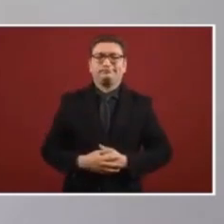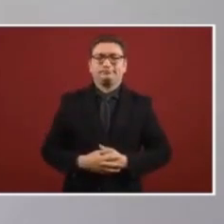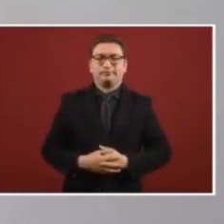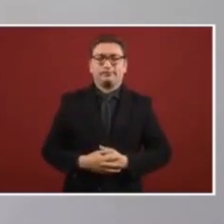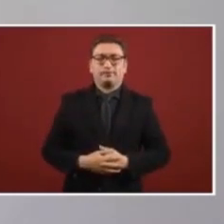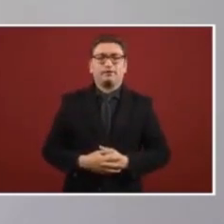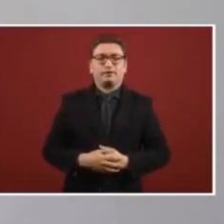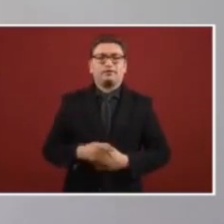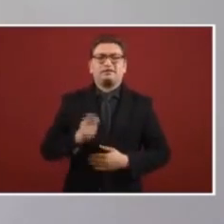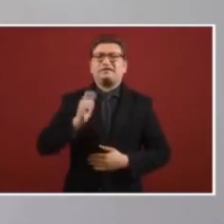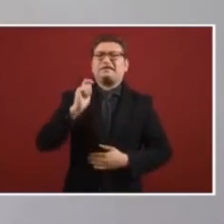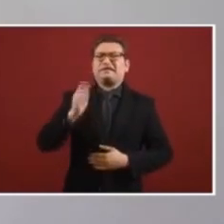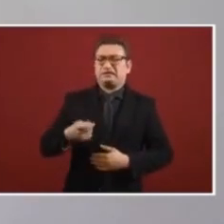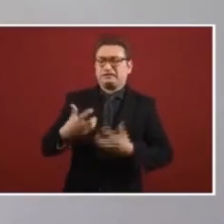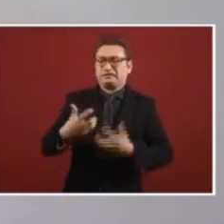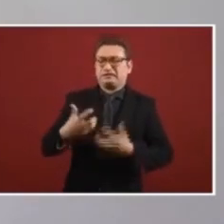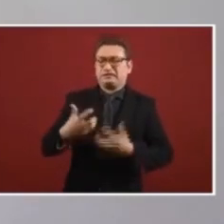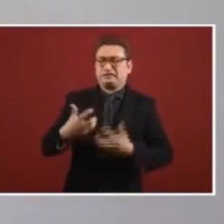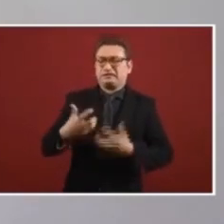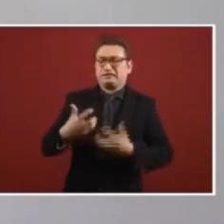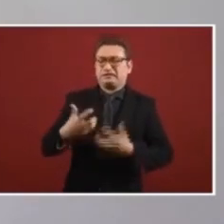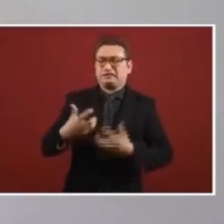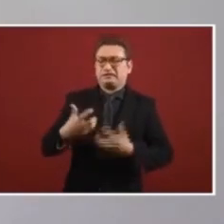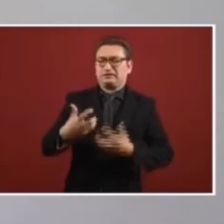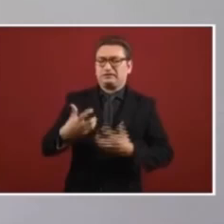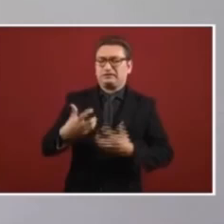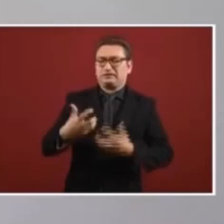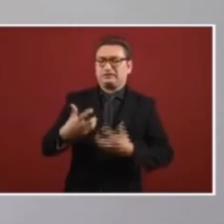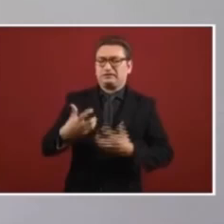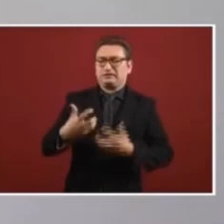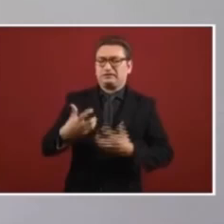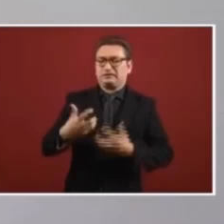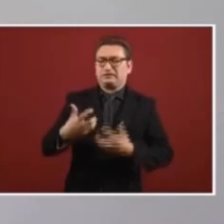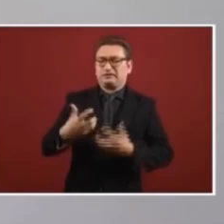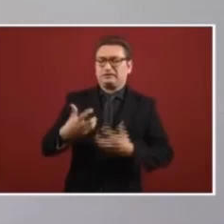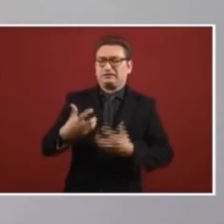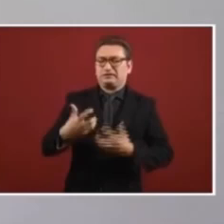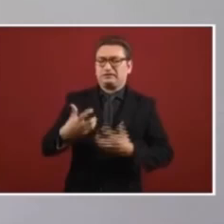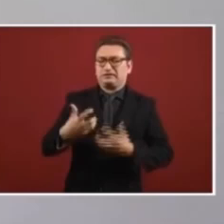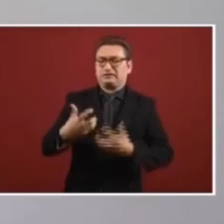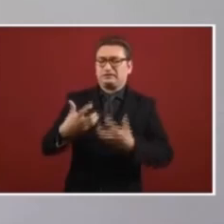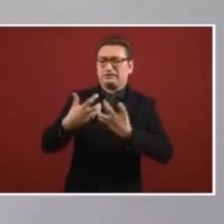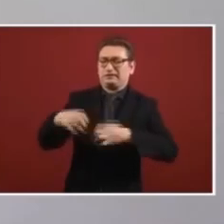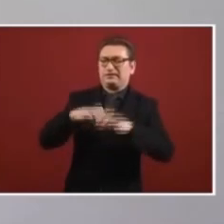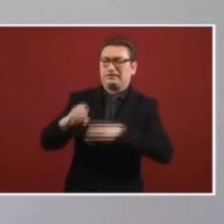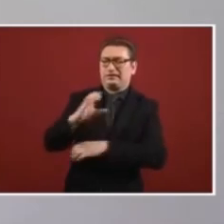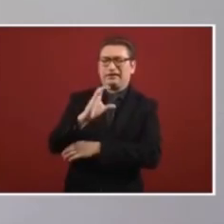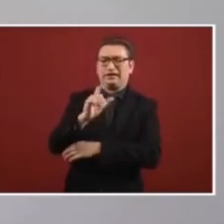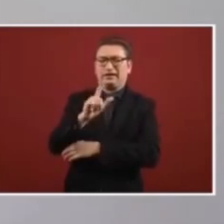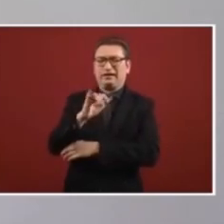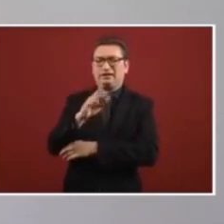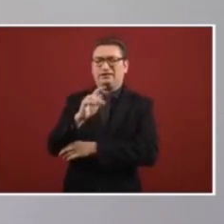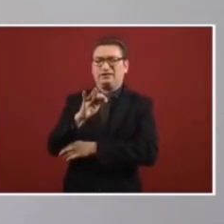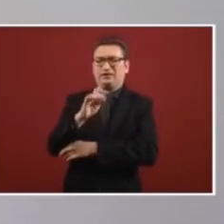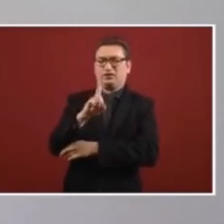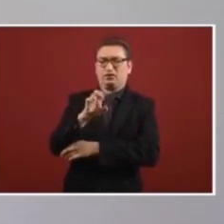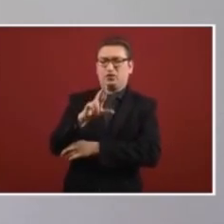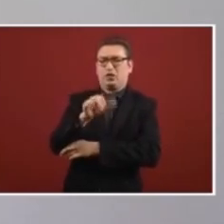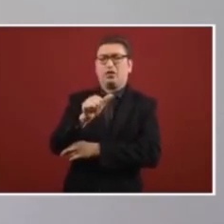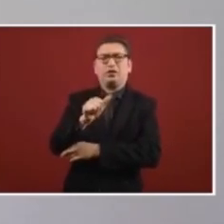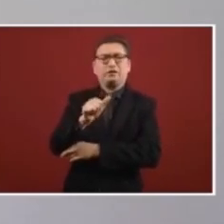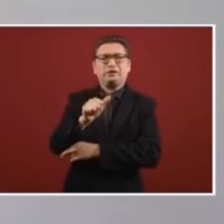¿Qué es una calificadora? Because that's what a qualifier or rating company is. ¿De